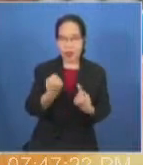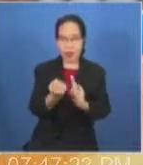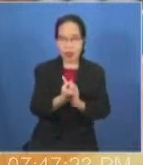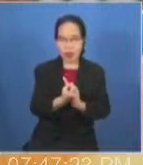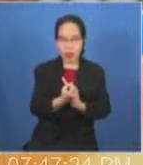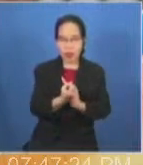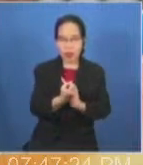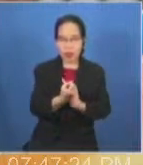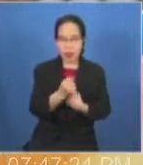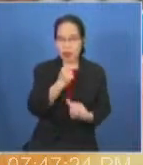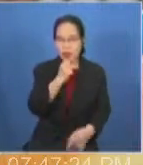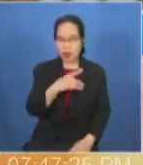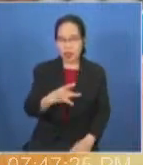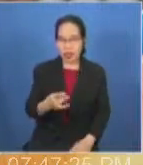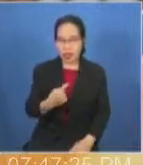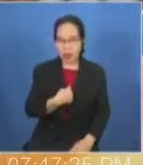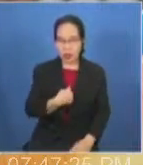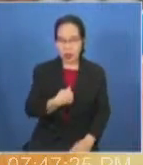of me.